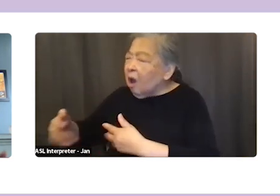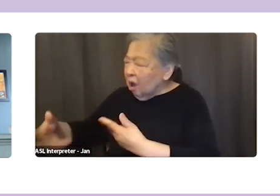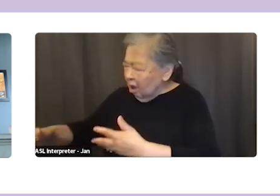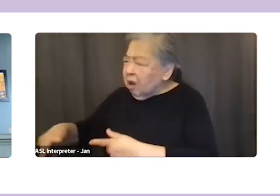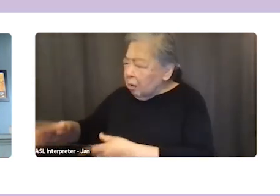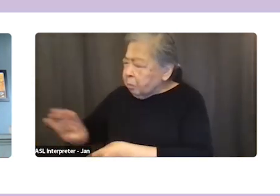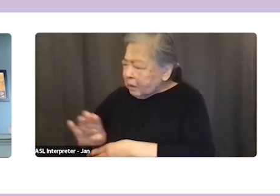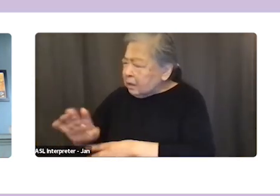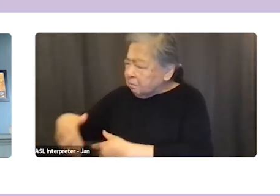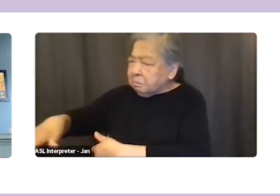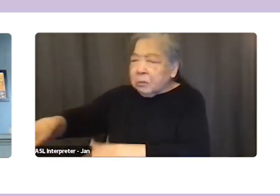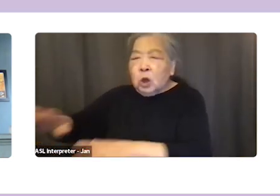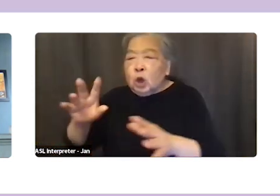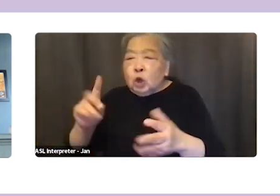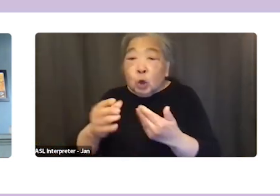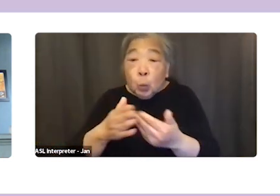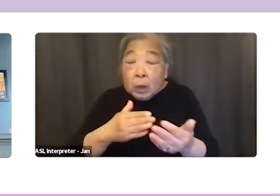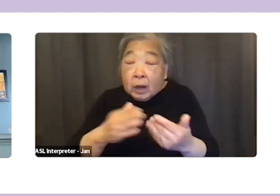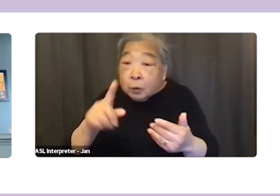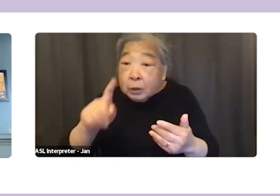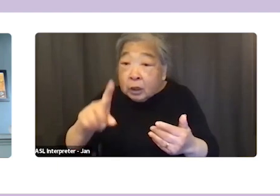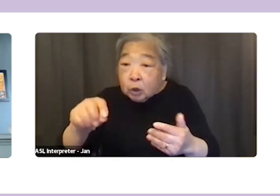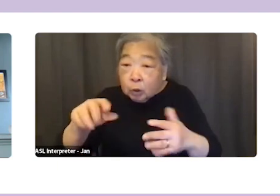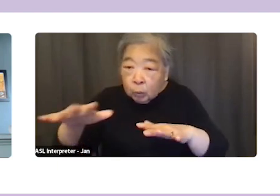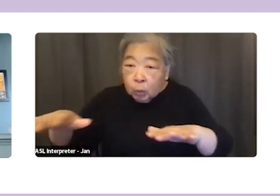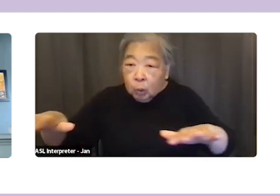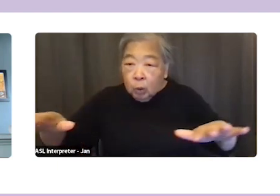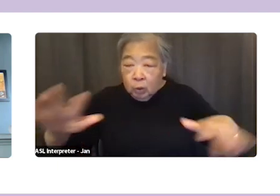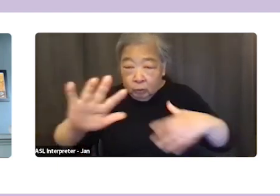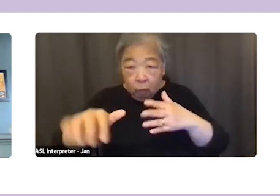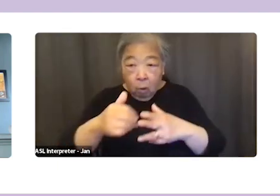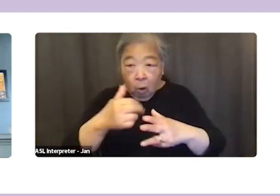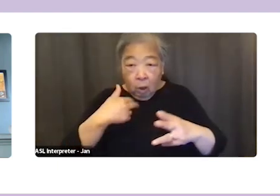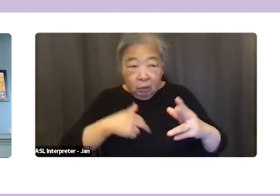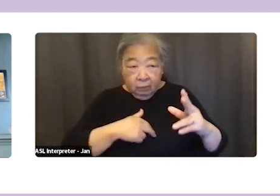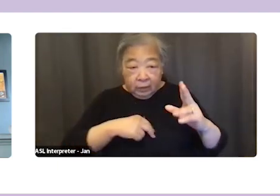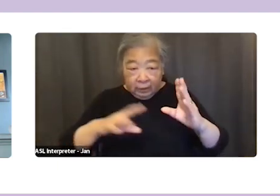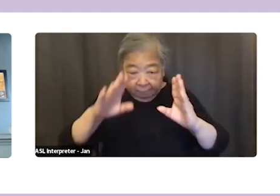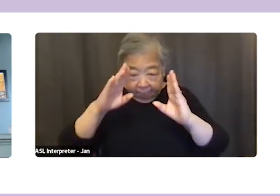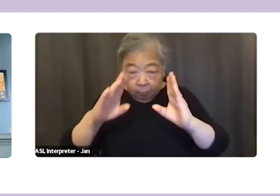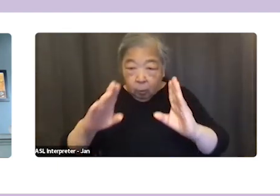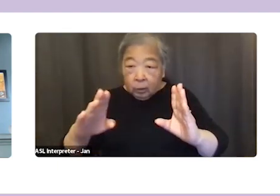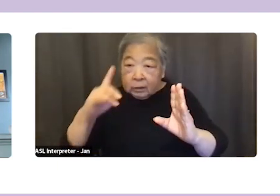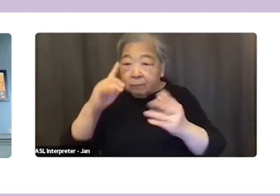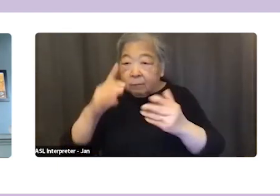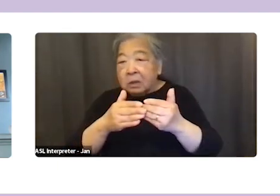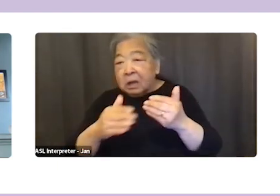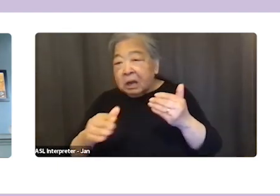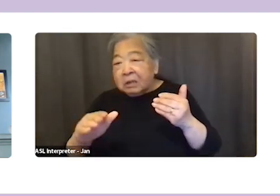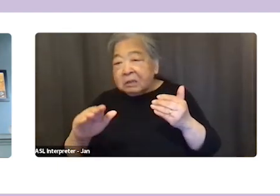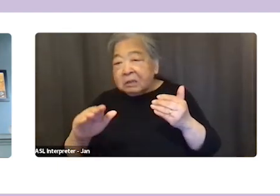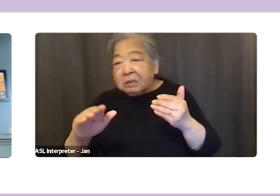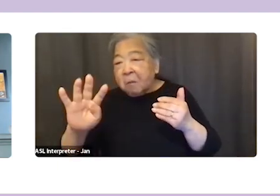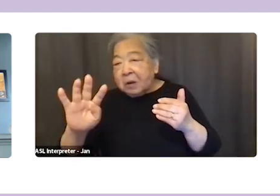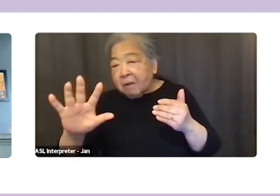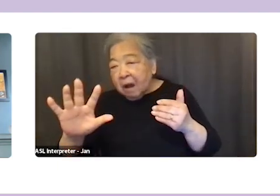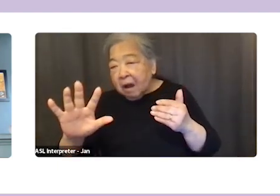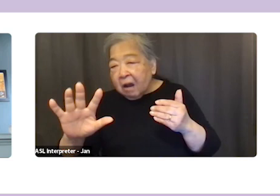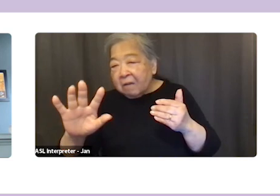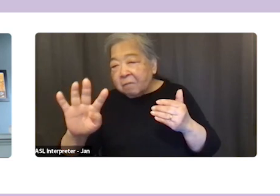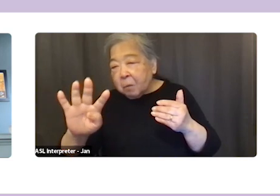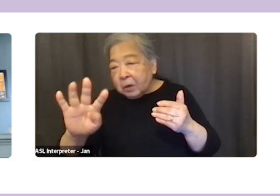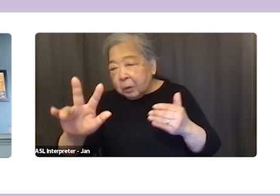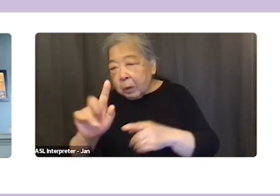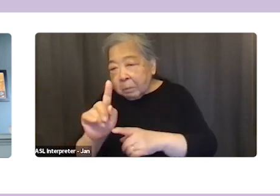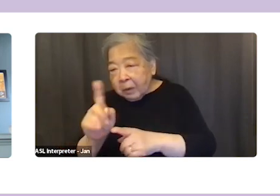needs to happen in your personal space so that we can just drop in together for the next 43 to 45 minutes. So I'm just going to give